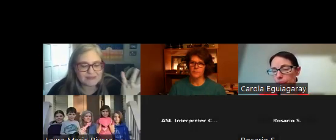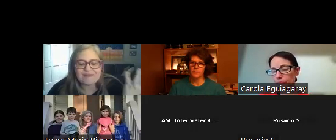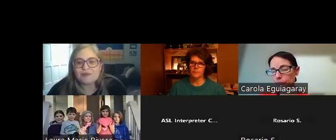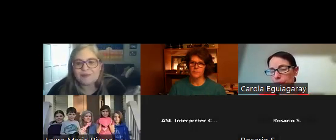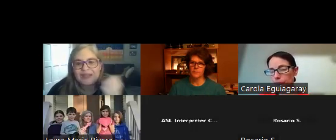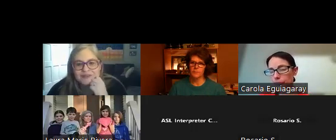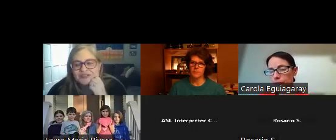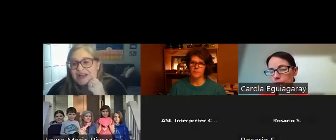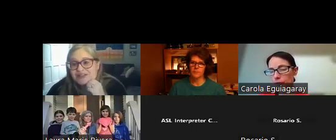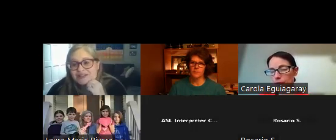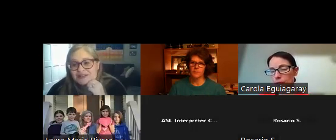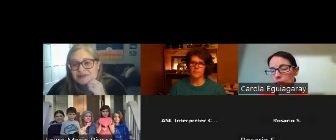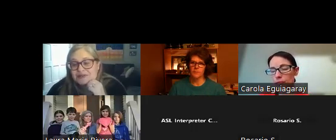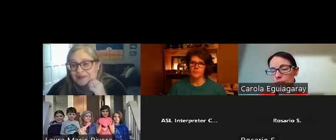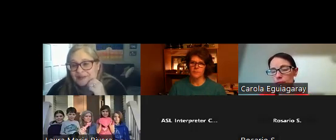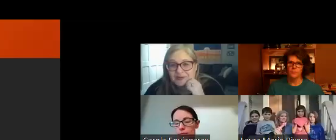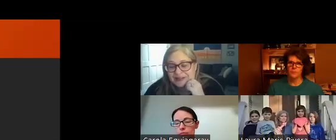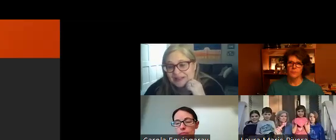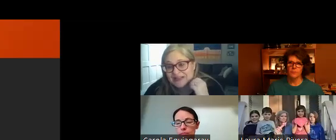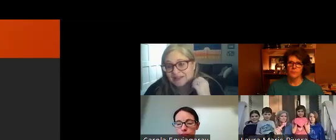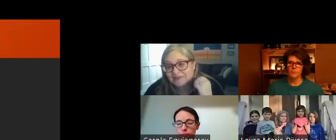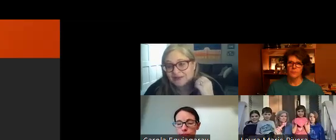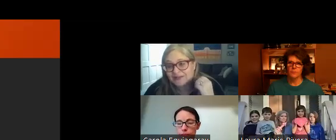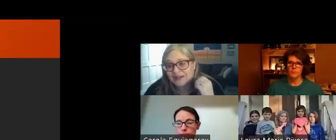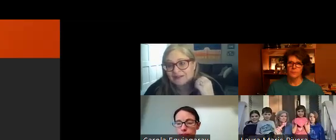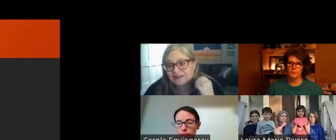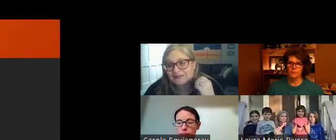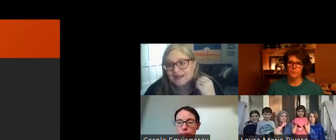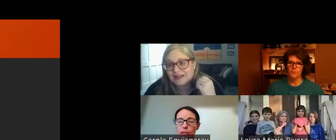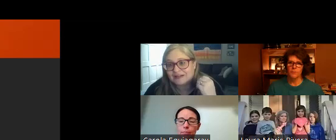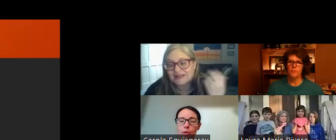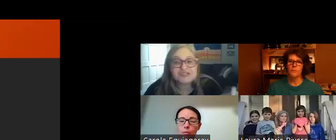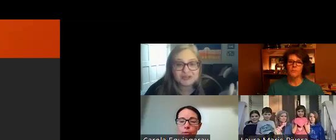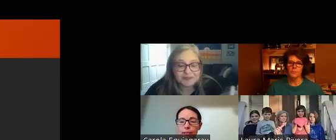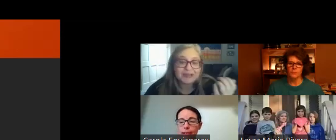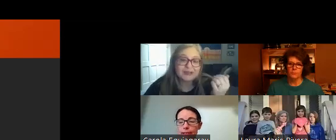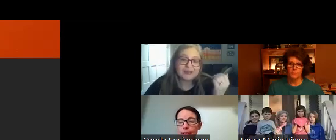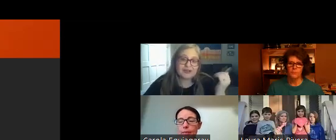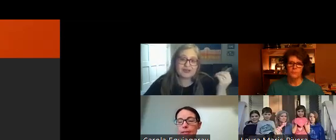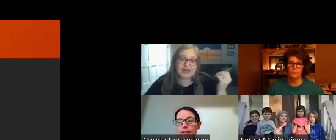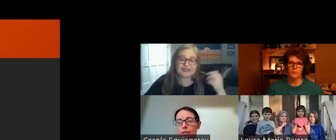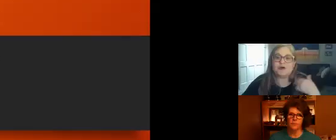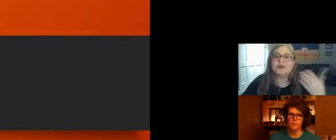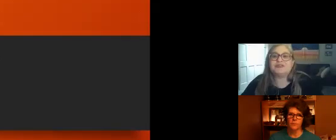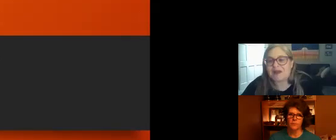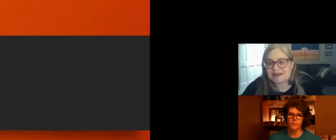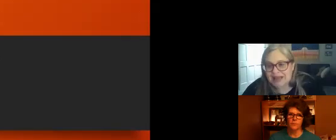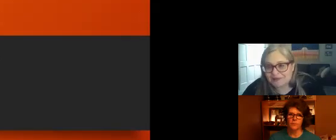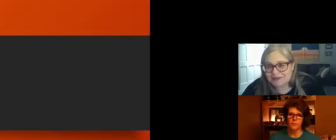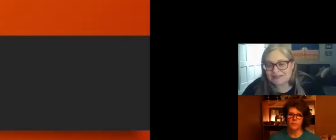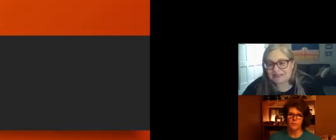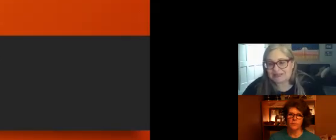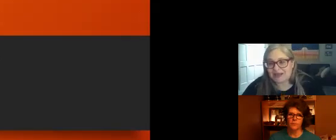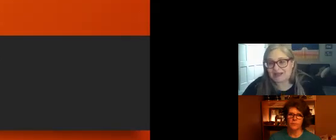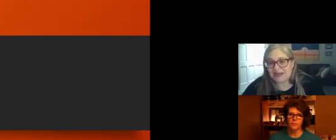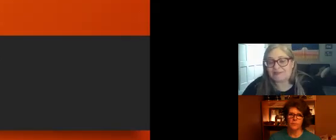having more behavioral challenges at school and then they're really telling me or then then he should be and you want to address that